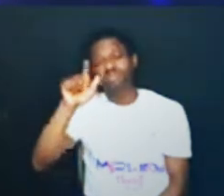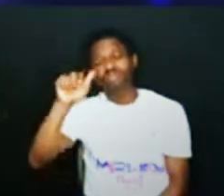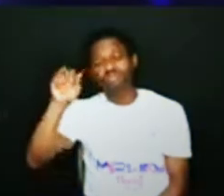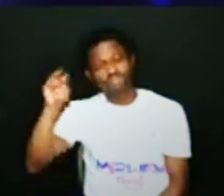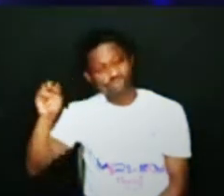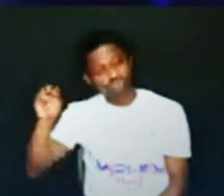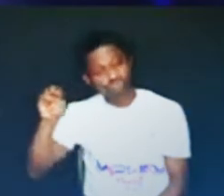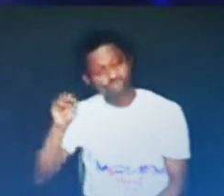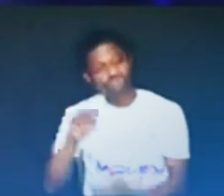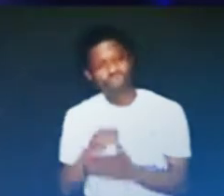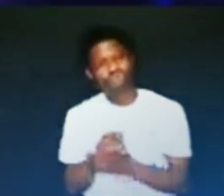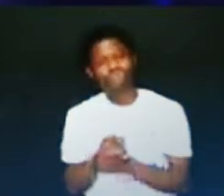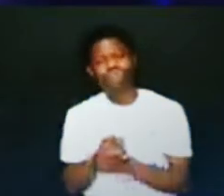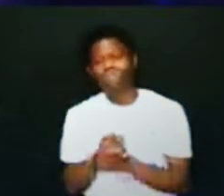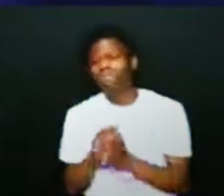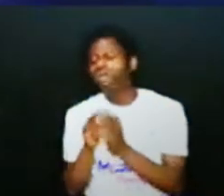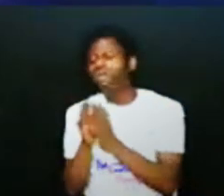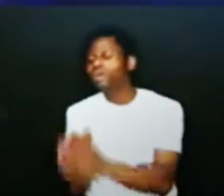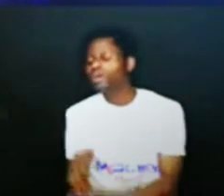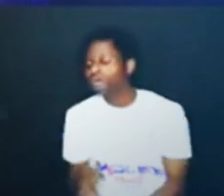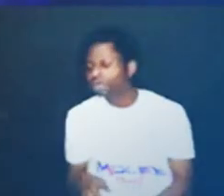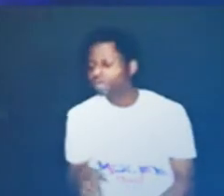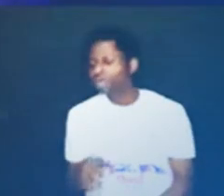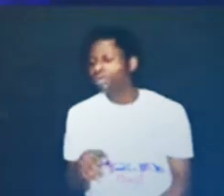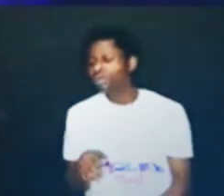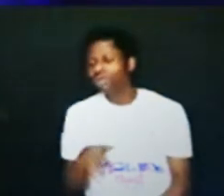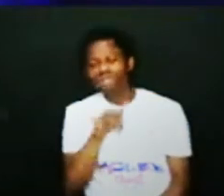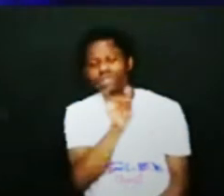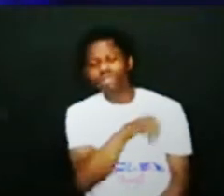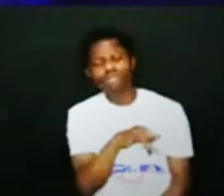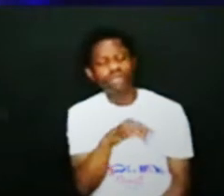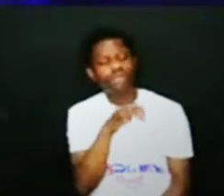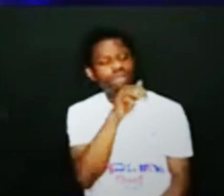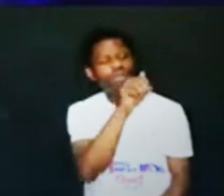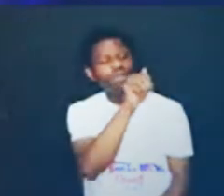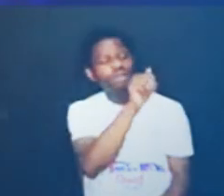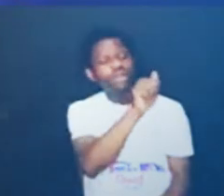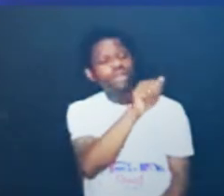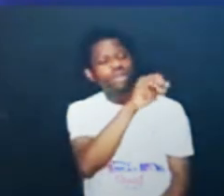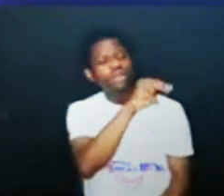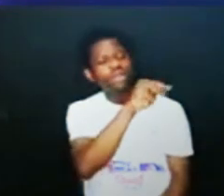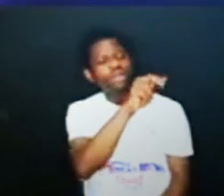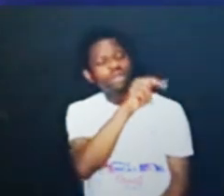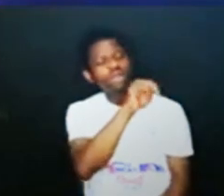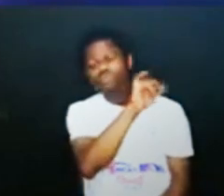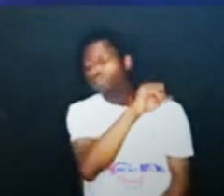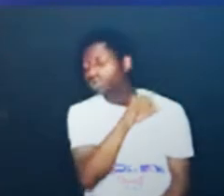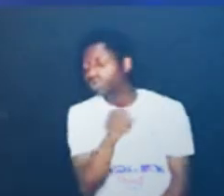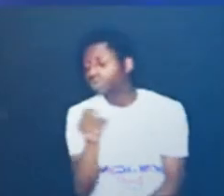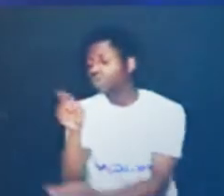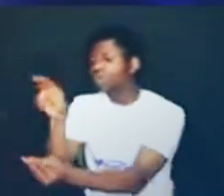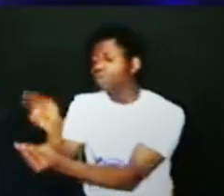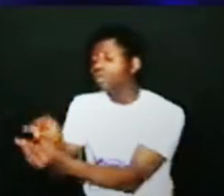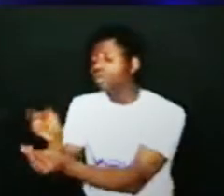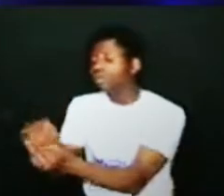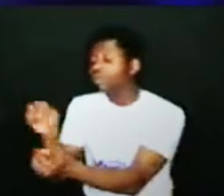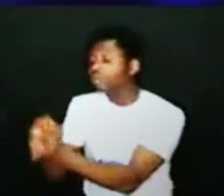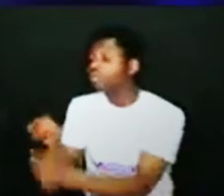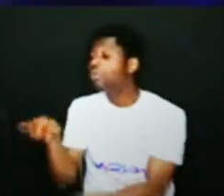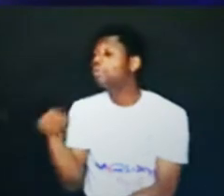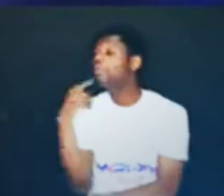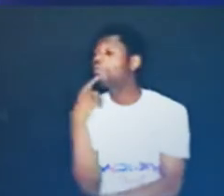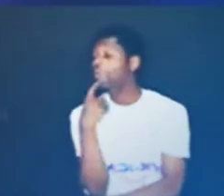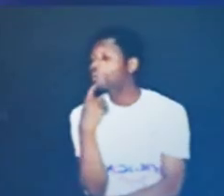brother, been with you? Be quiet for now, my sister. He is your brother. Don't